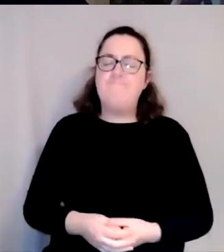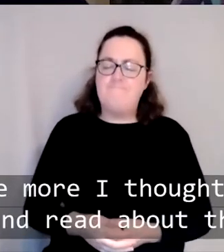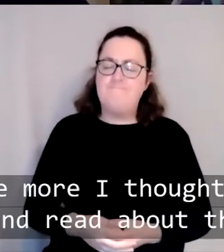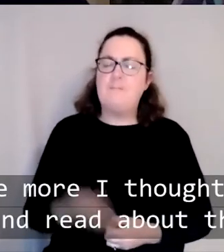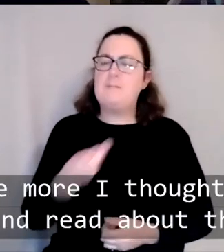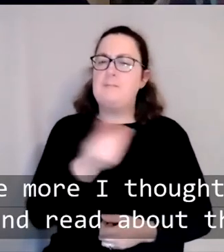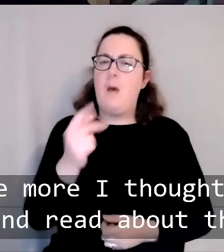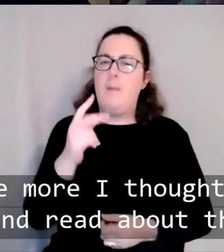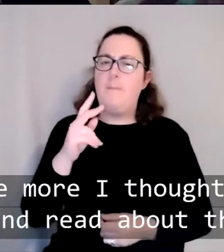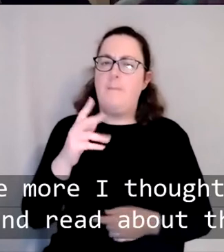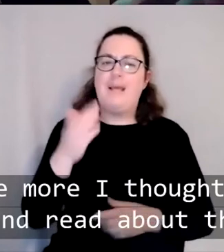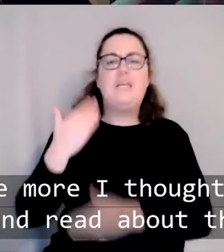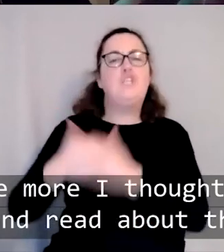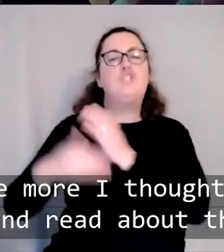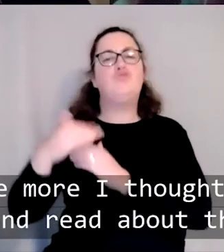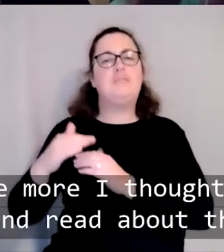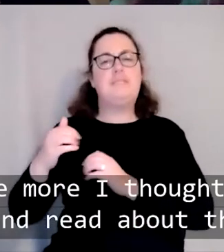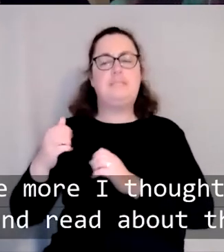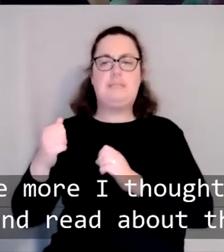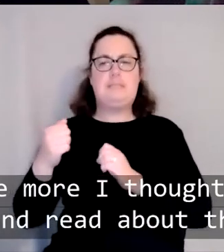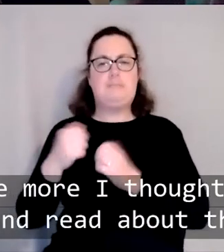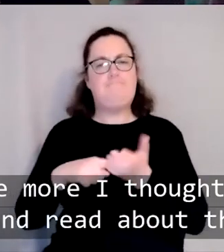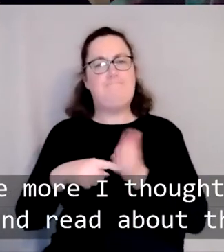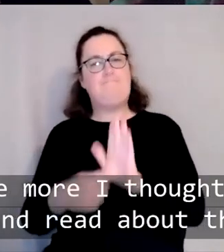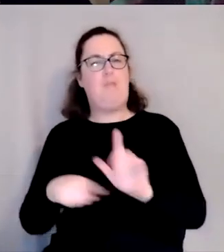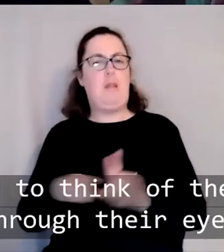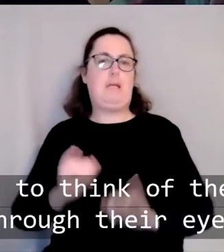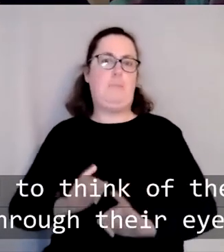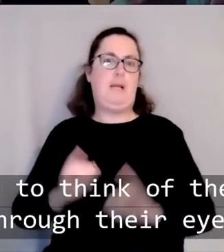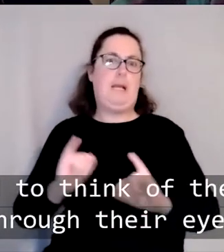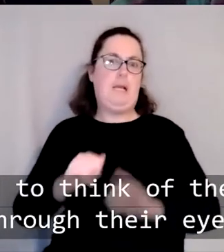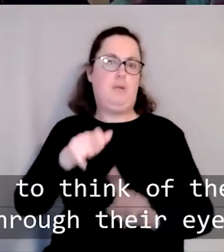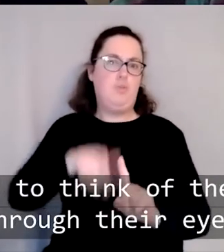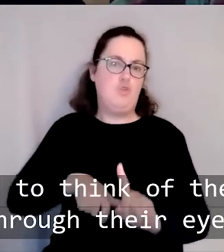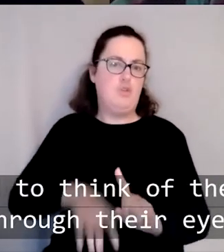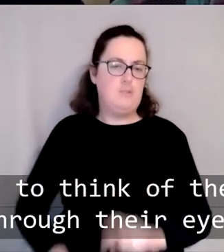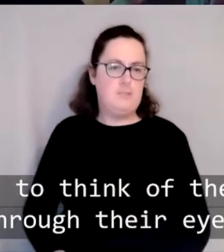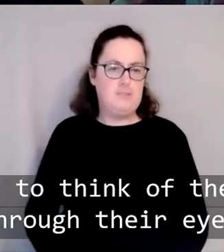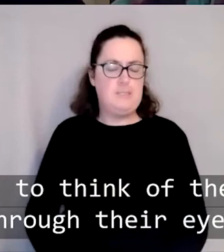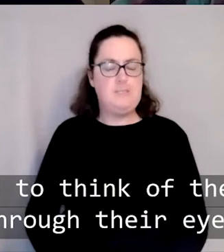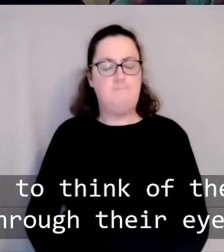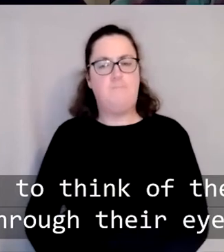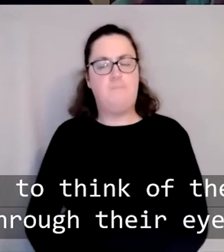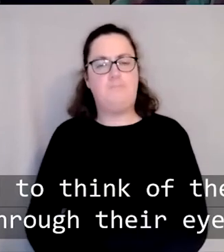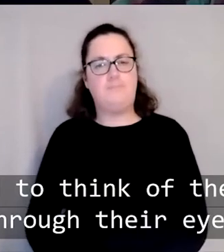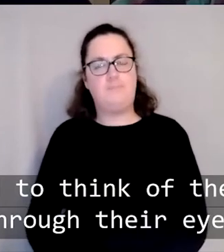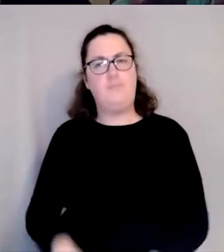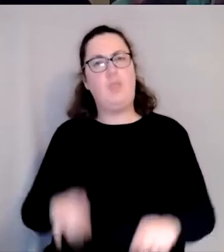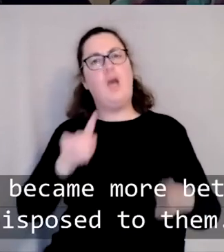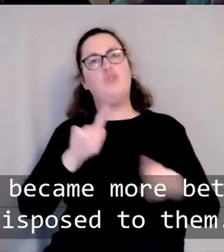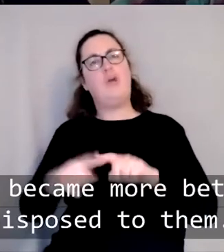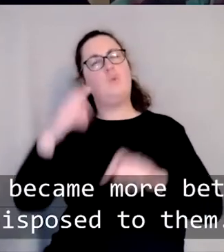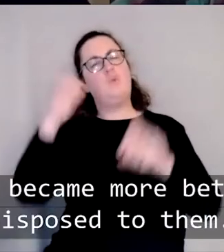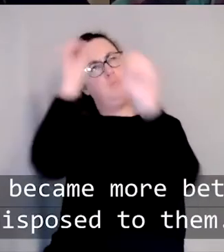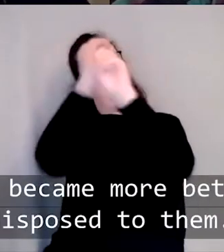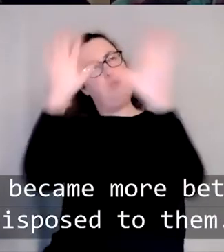baddies, and the more I thought about it and read about them, I tried to think of the world through their eyes